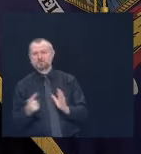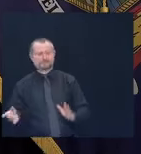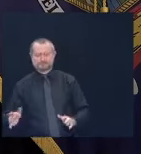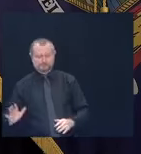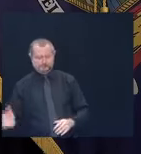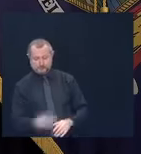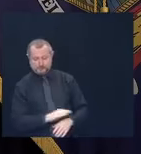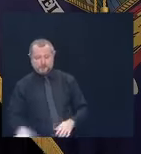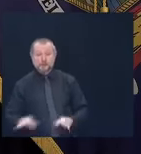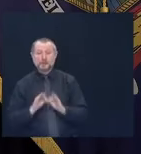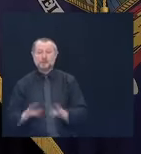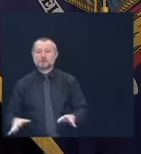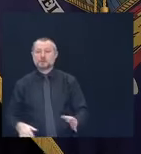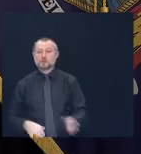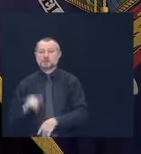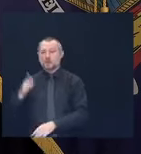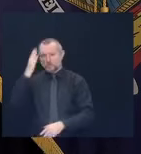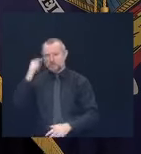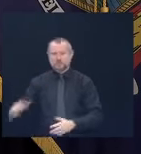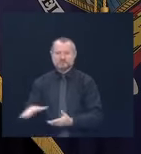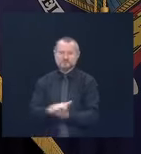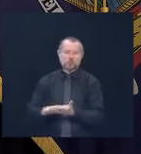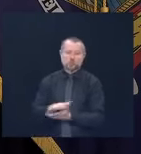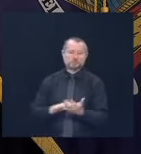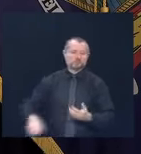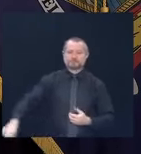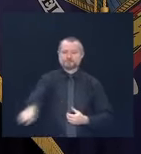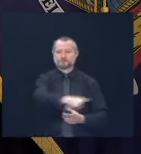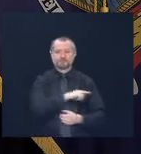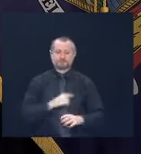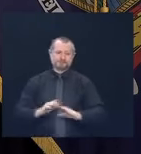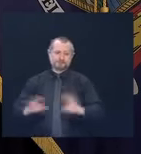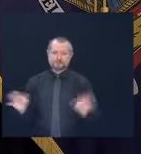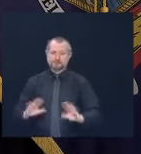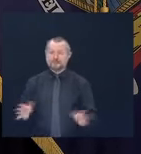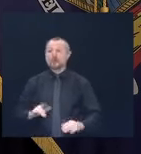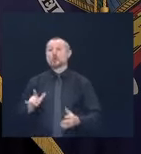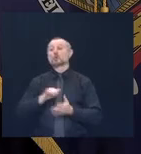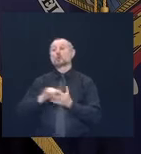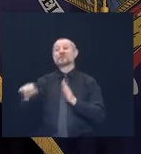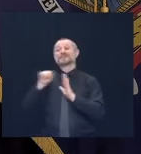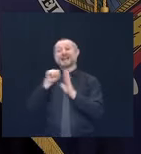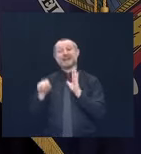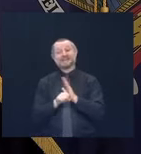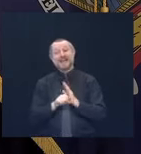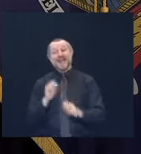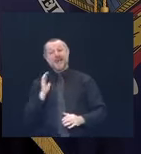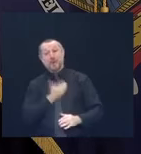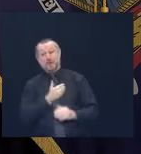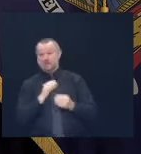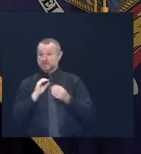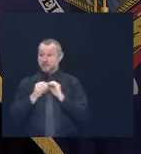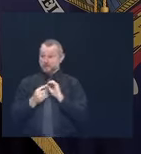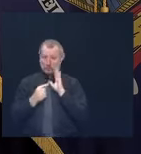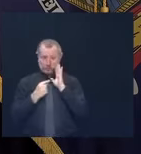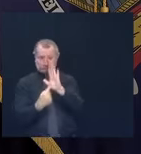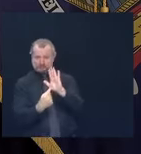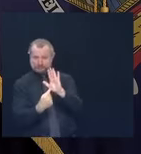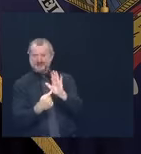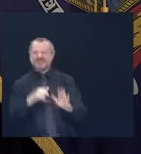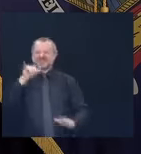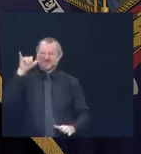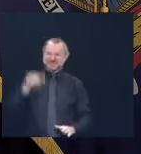causes more confusion because it's the state's number that determines